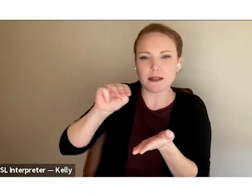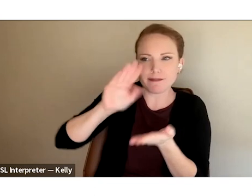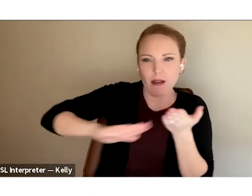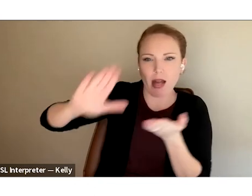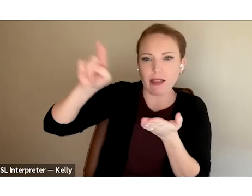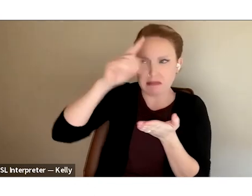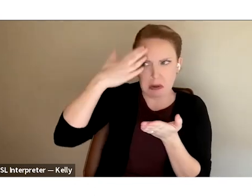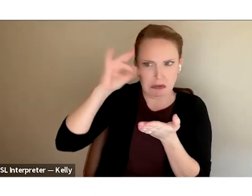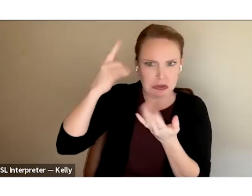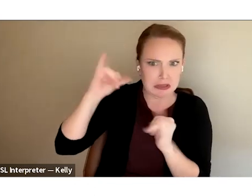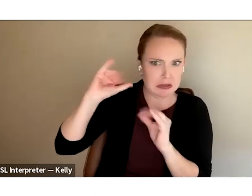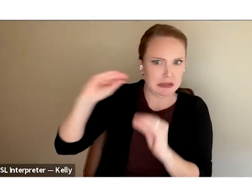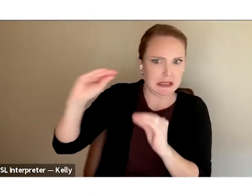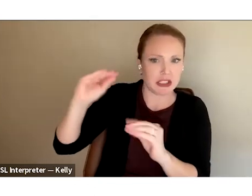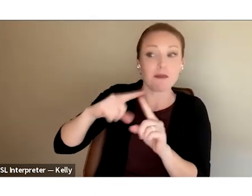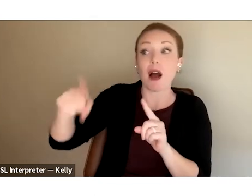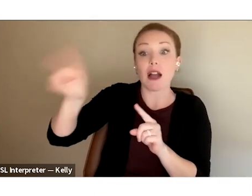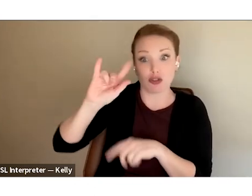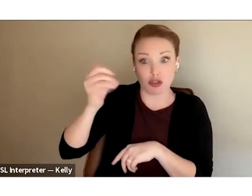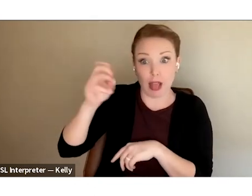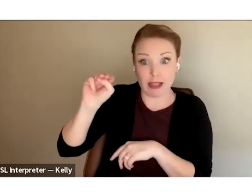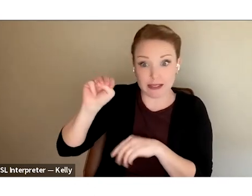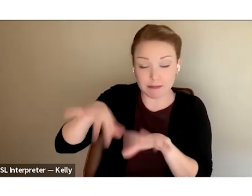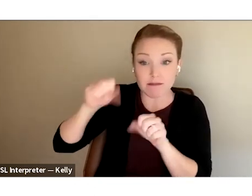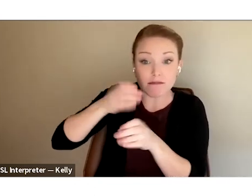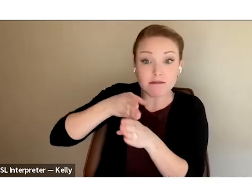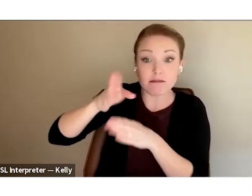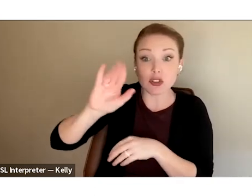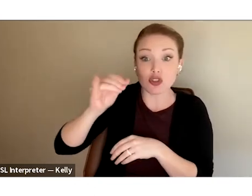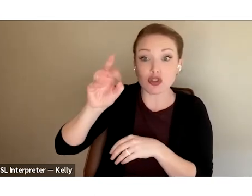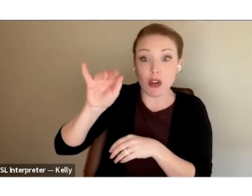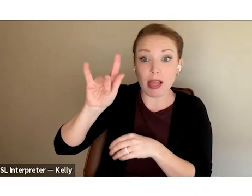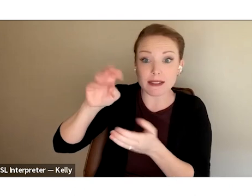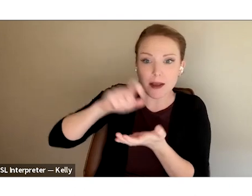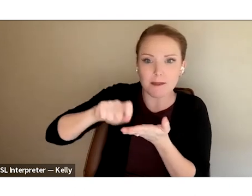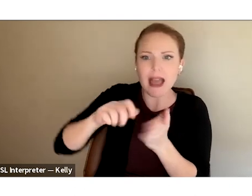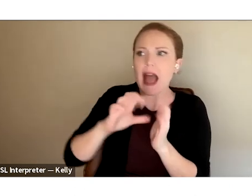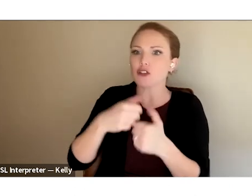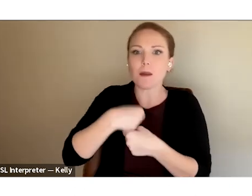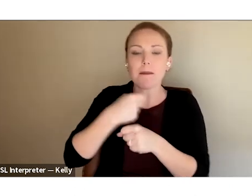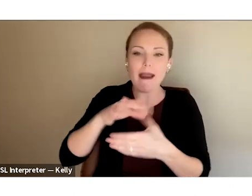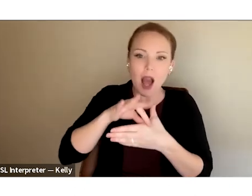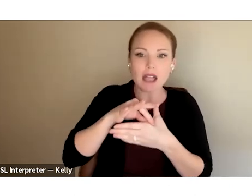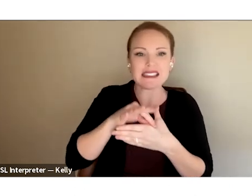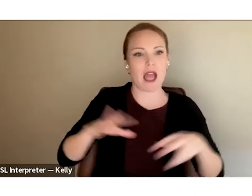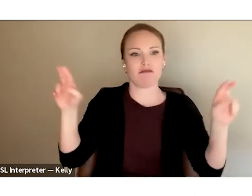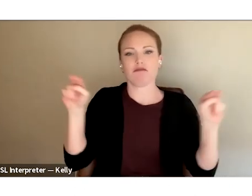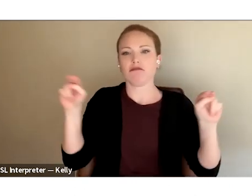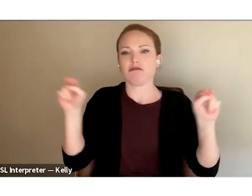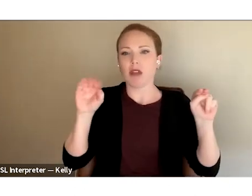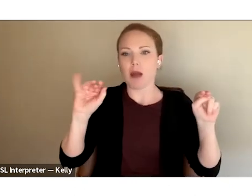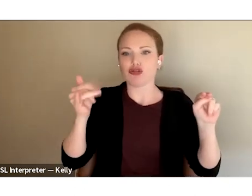taught, are trained around how to create and make content objective. And there's this